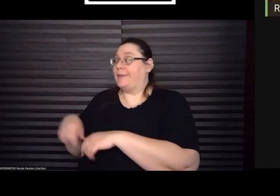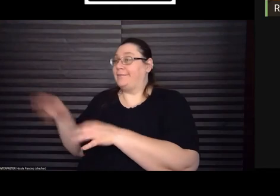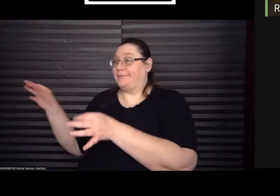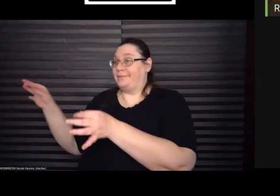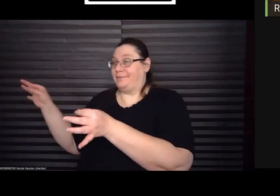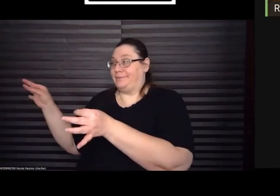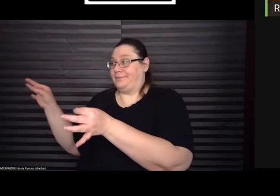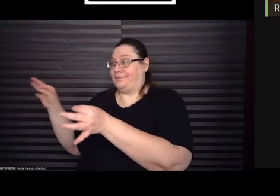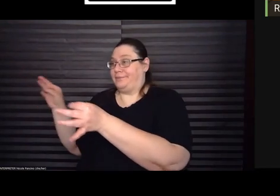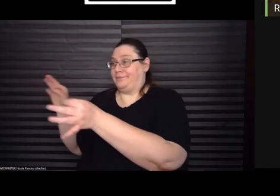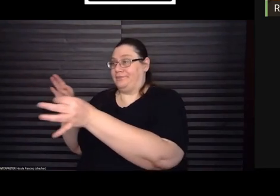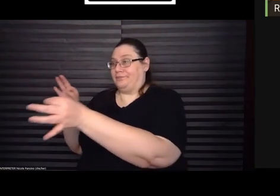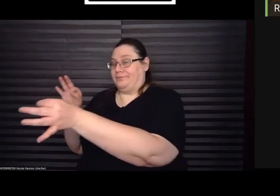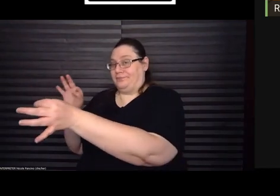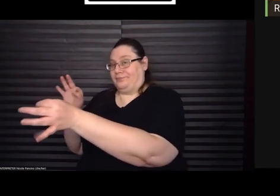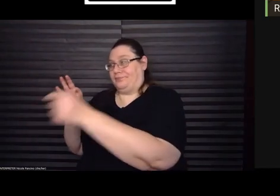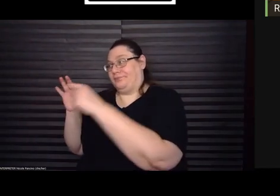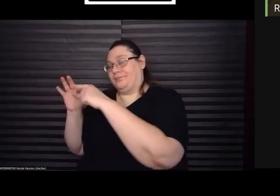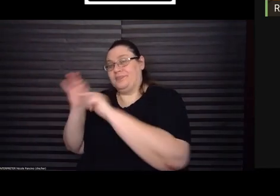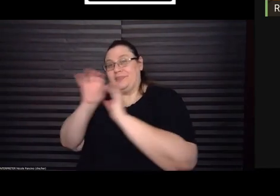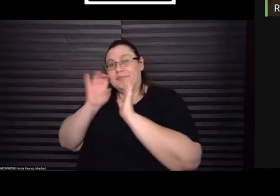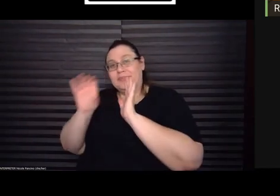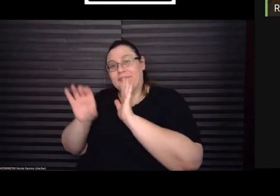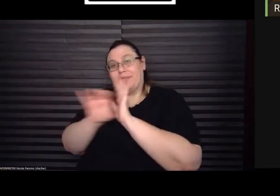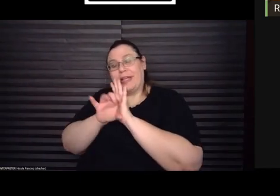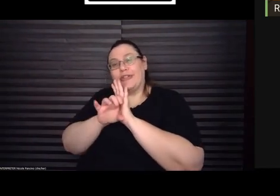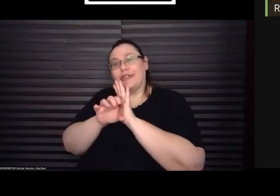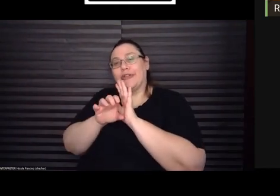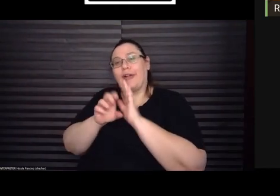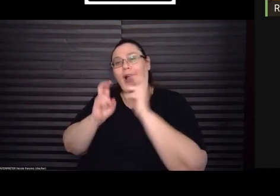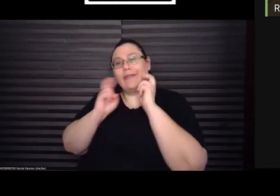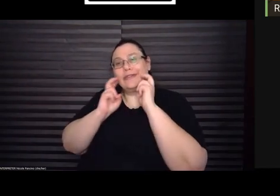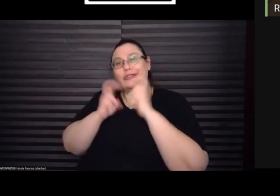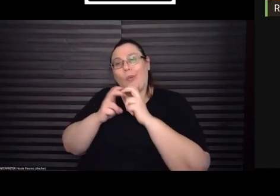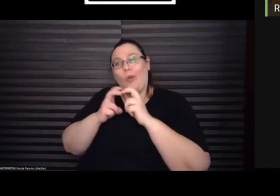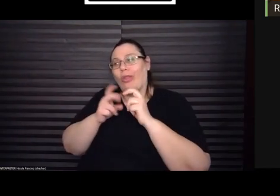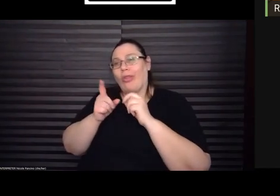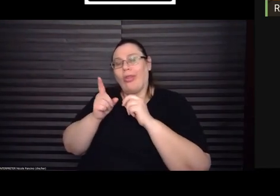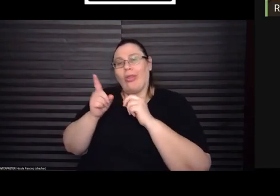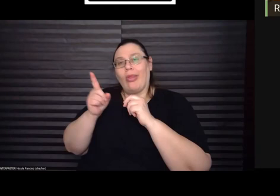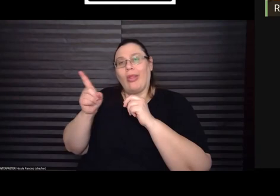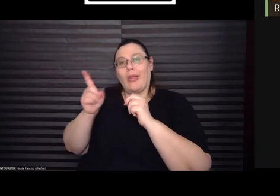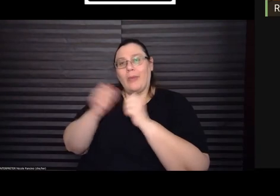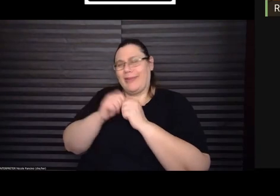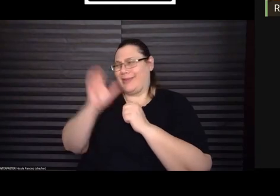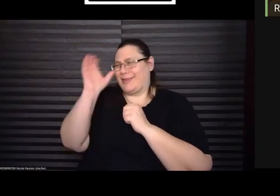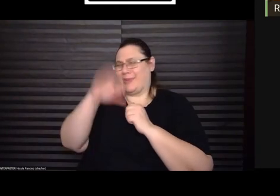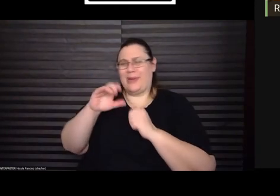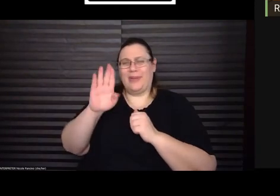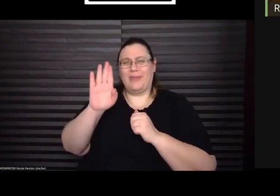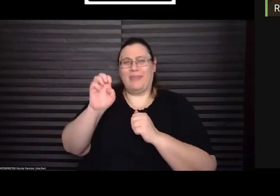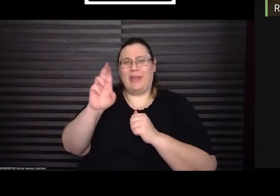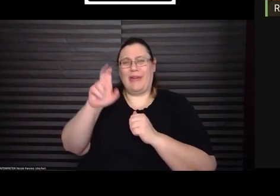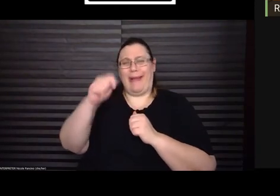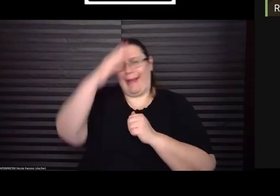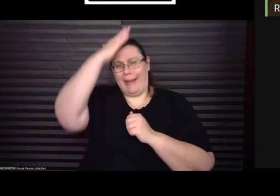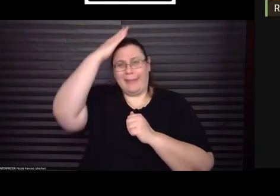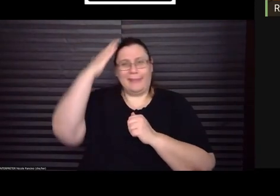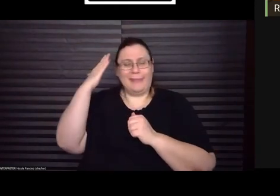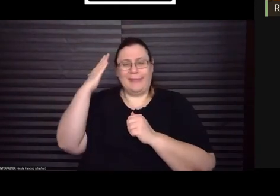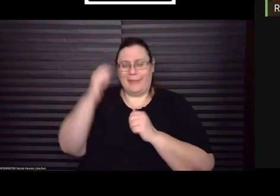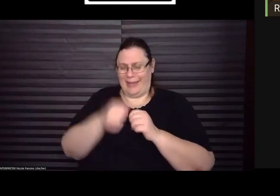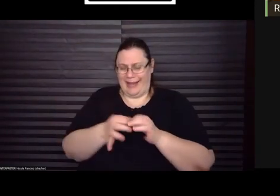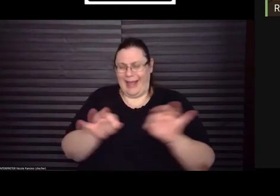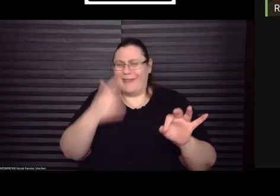her computer. And there was like a picture of like a squirrel, like in a weird beret with like a